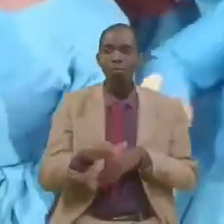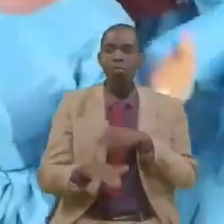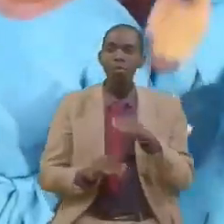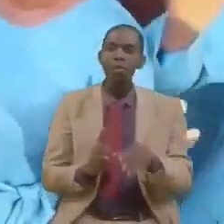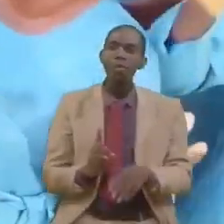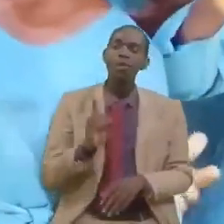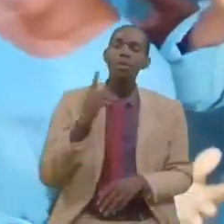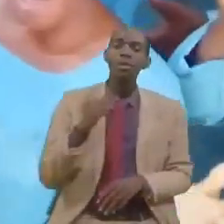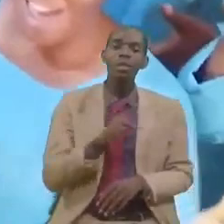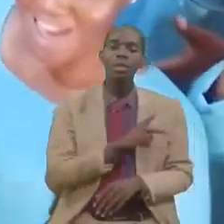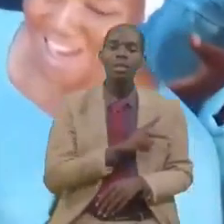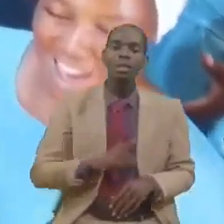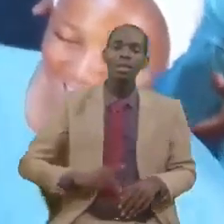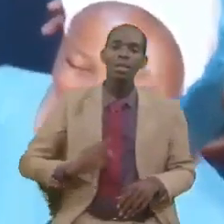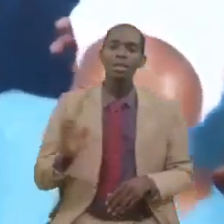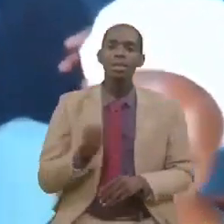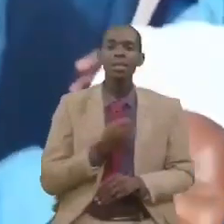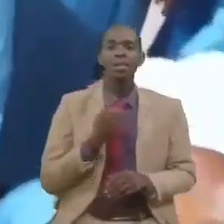King's